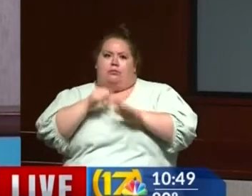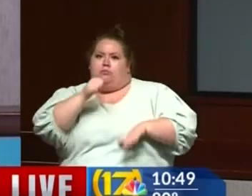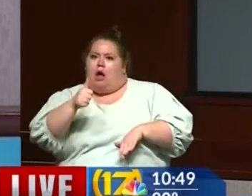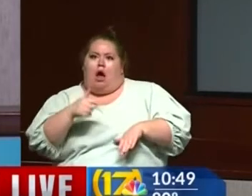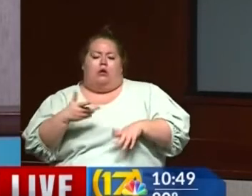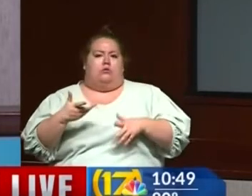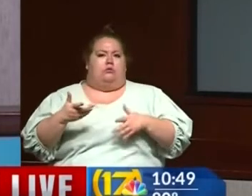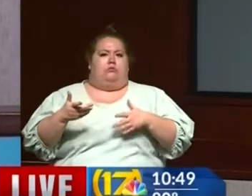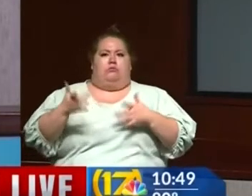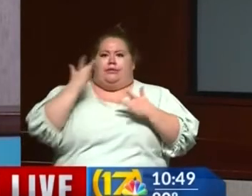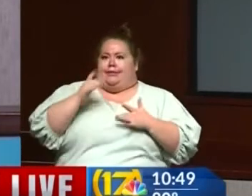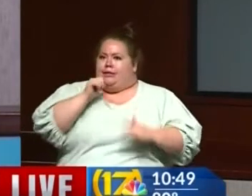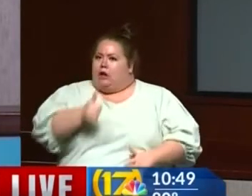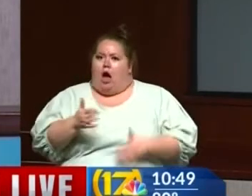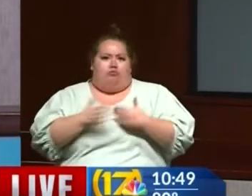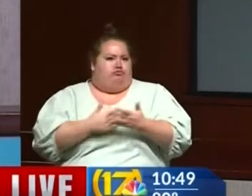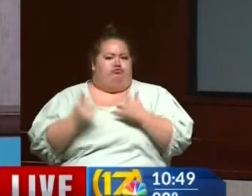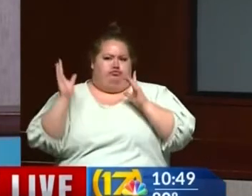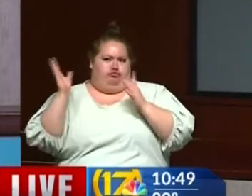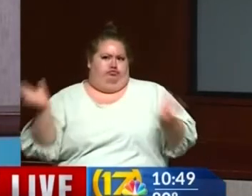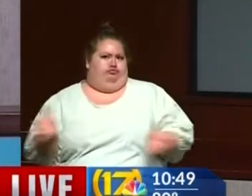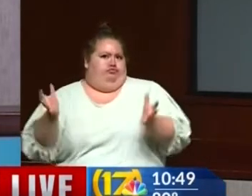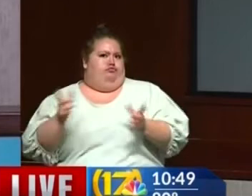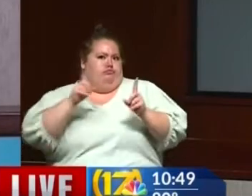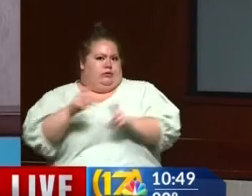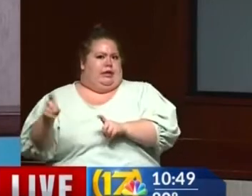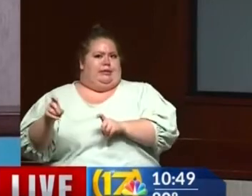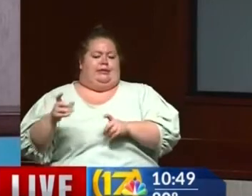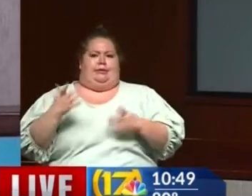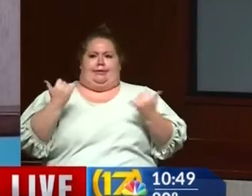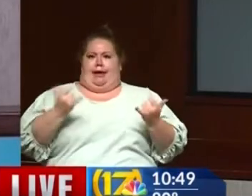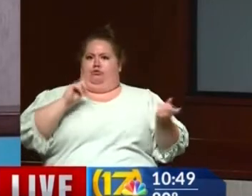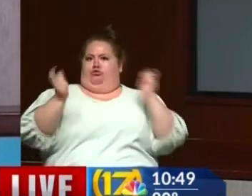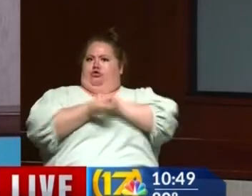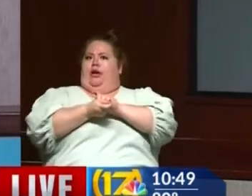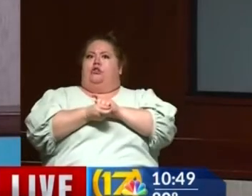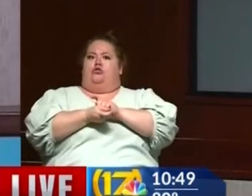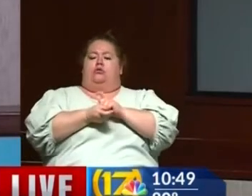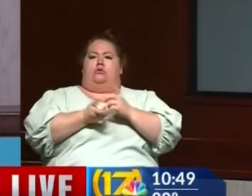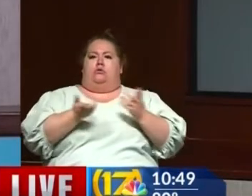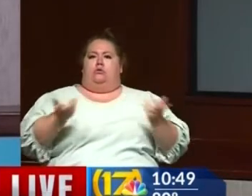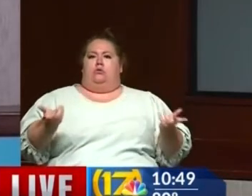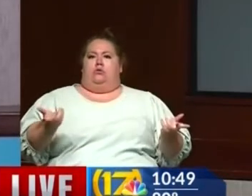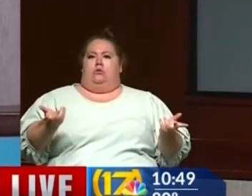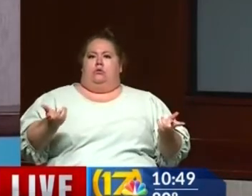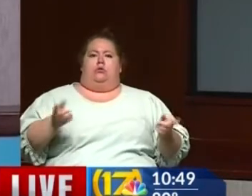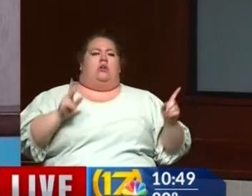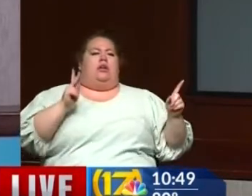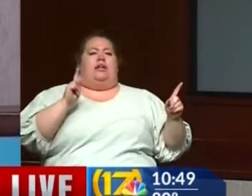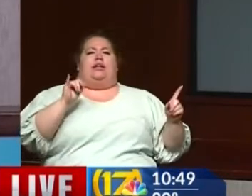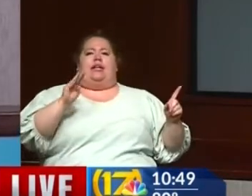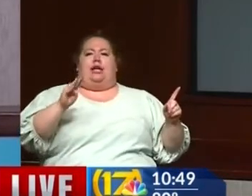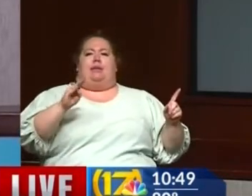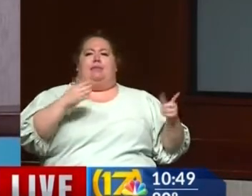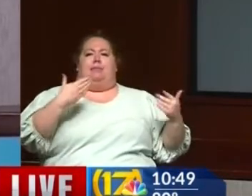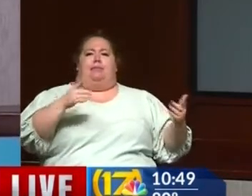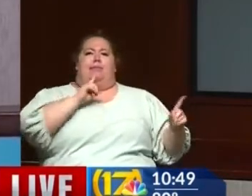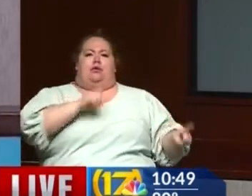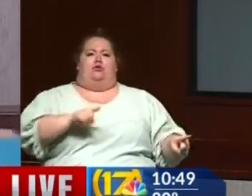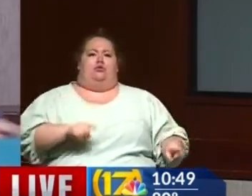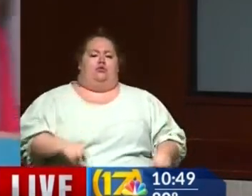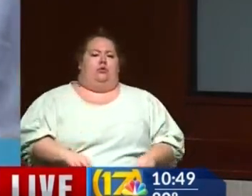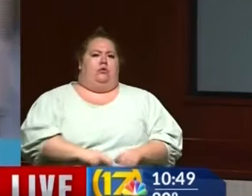well. Am I summarizing correctly? Yes. Yes. Okay. Uh-huh. Sorry for that. We're going to have Kim Hernandez answer your question.